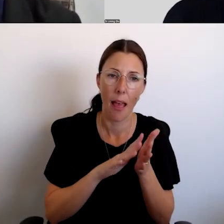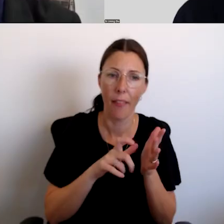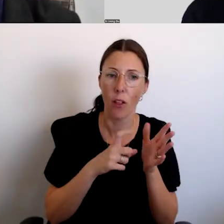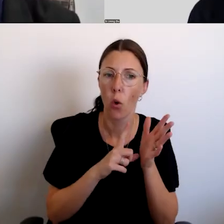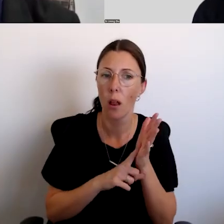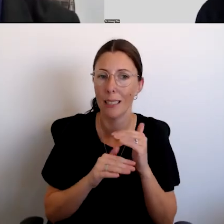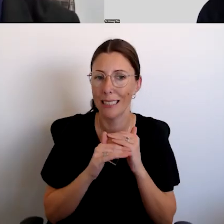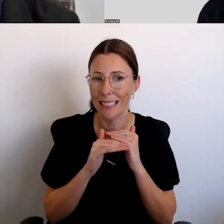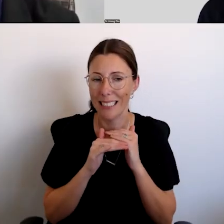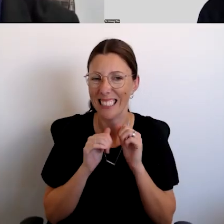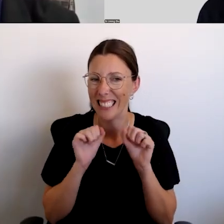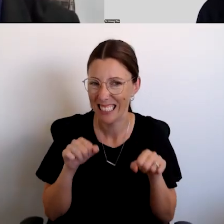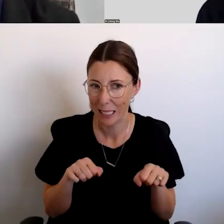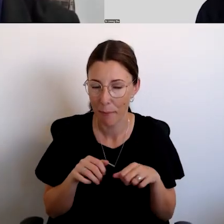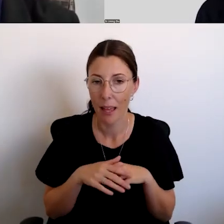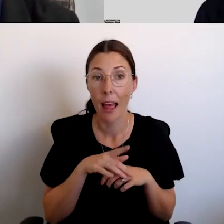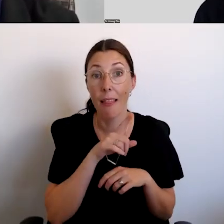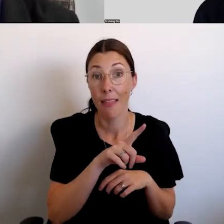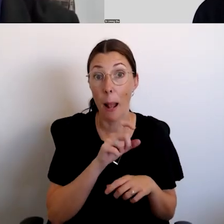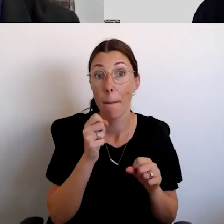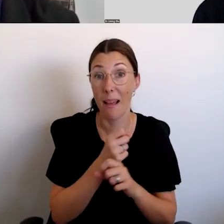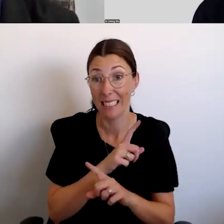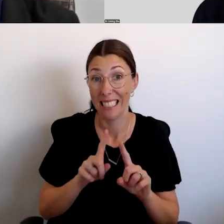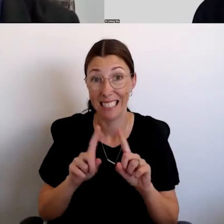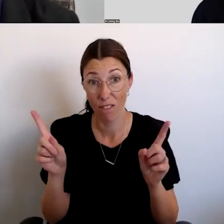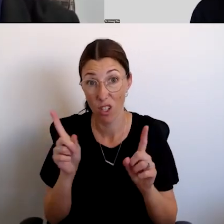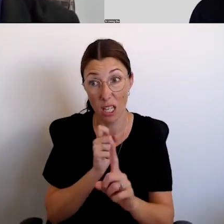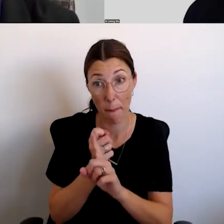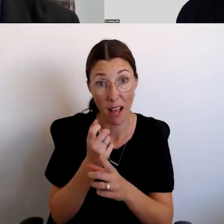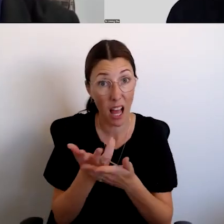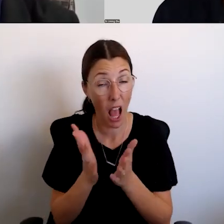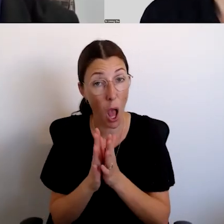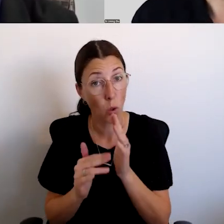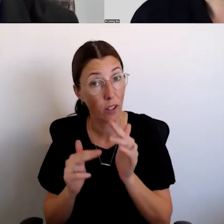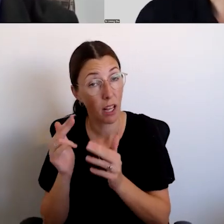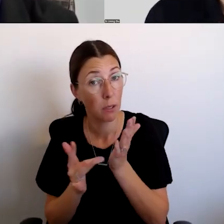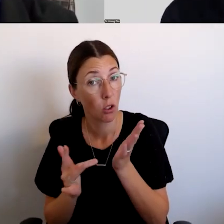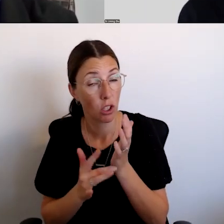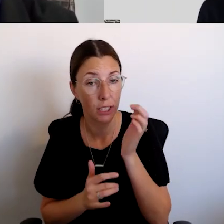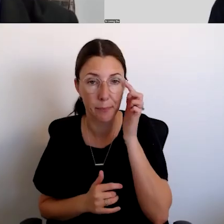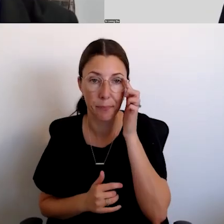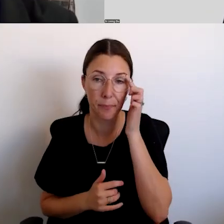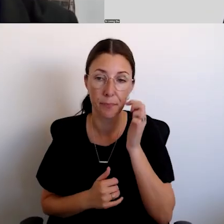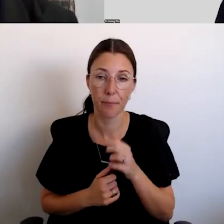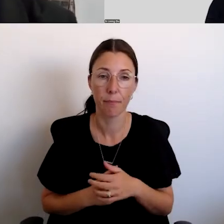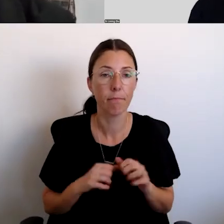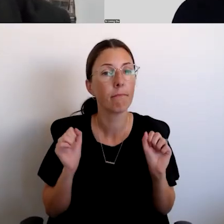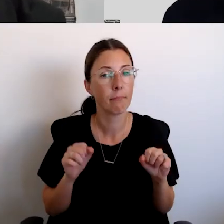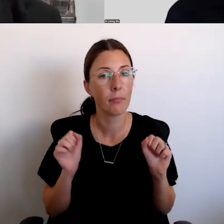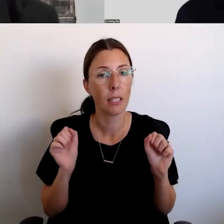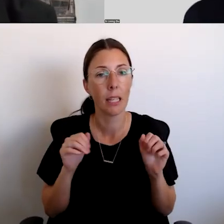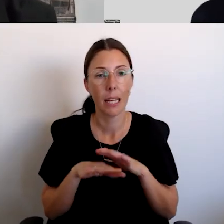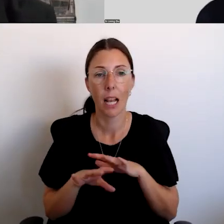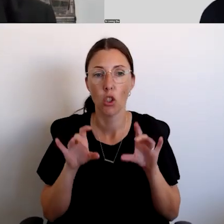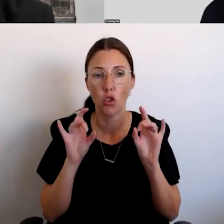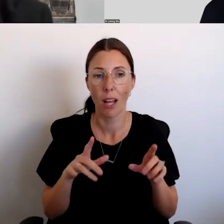do they make a difference to how the technology then is being developed? Yeah, absolutely. In Australia, we have been